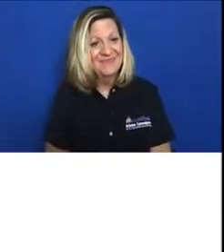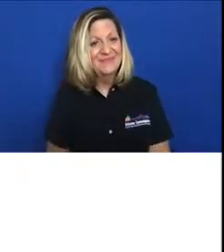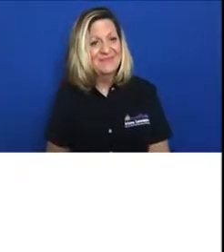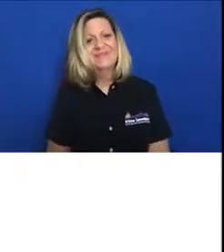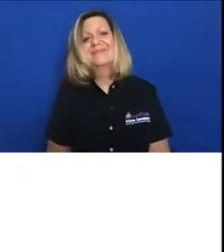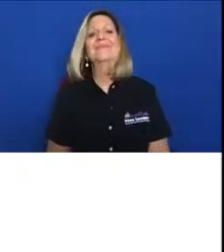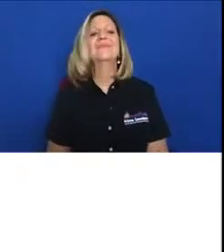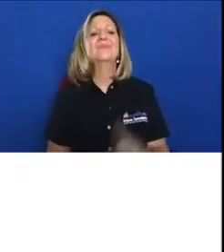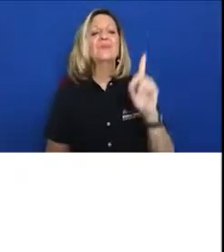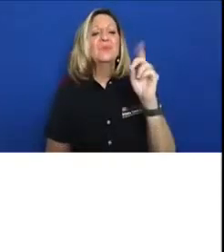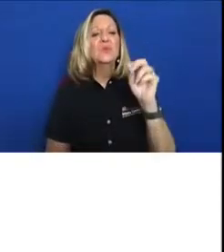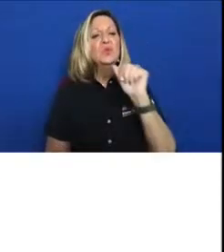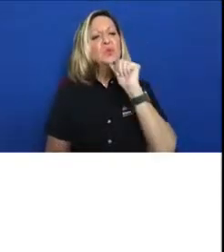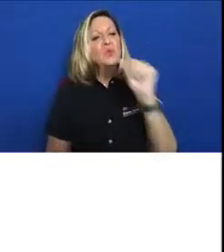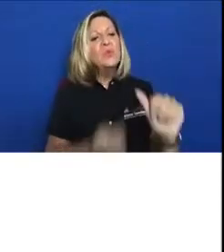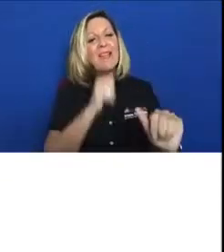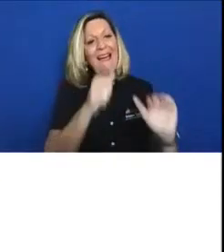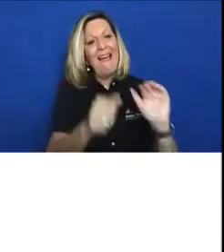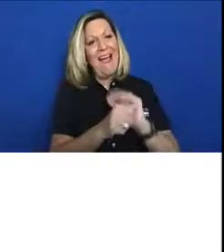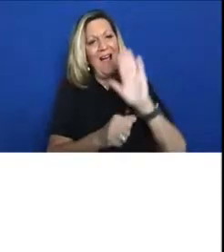Here's what Andrew has to say.